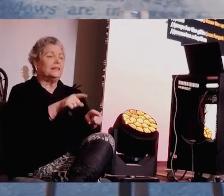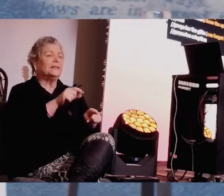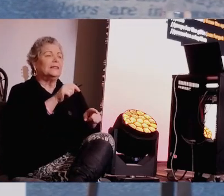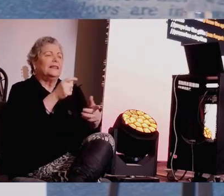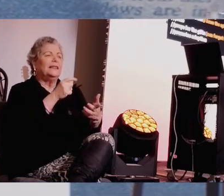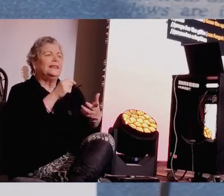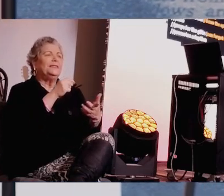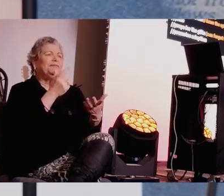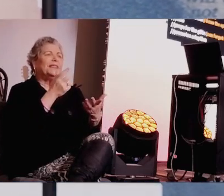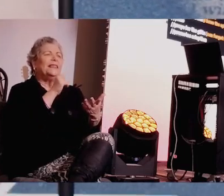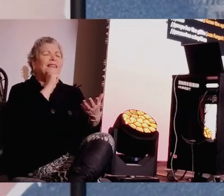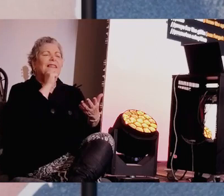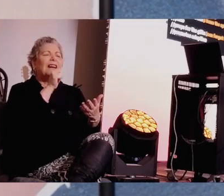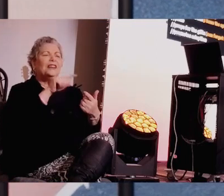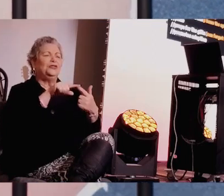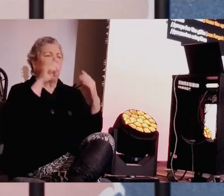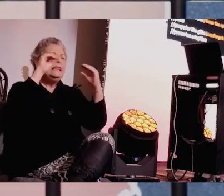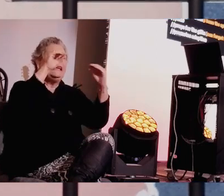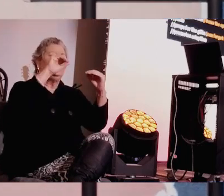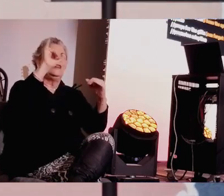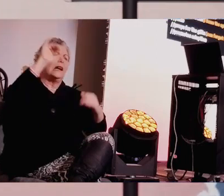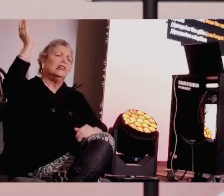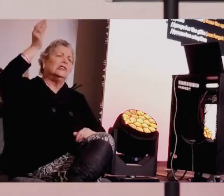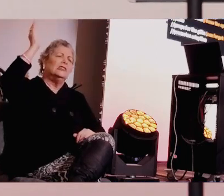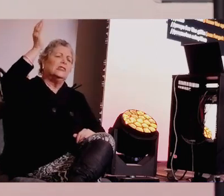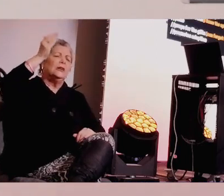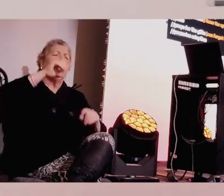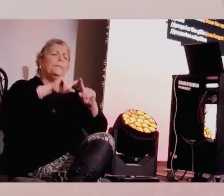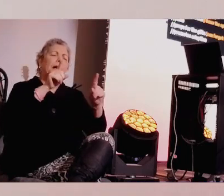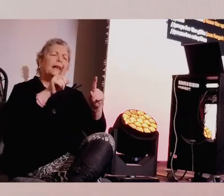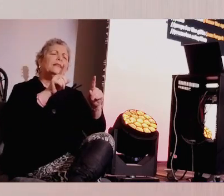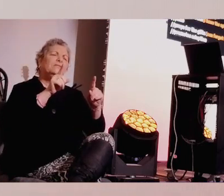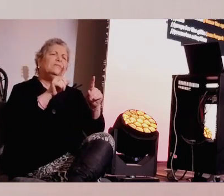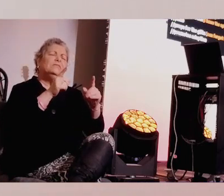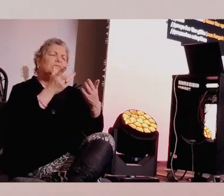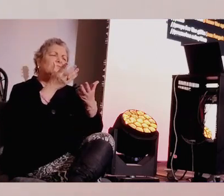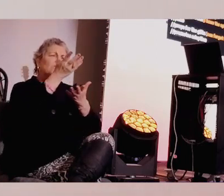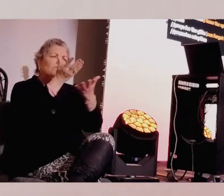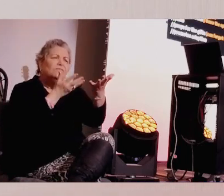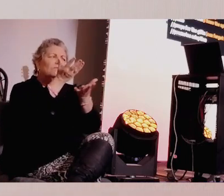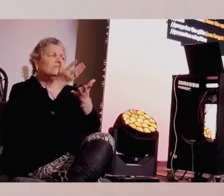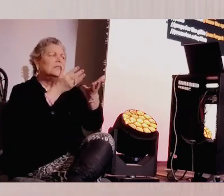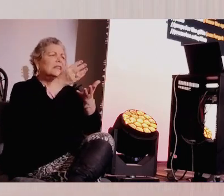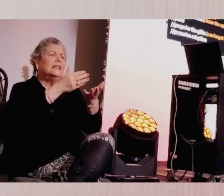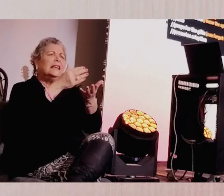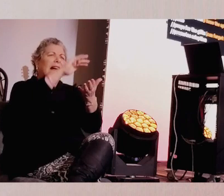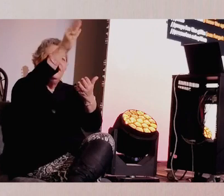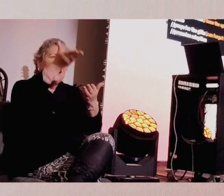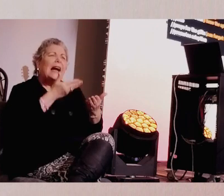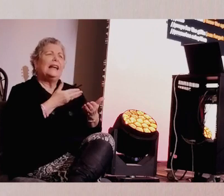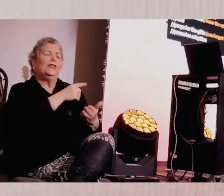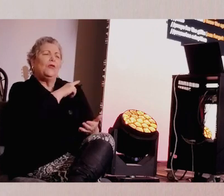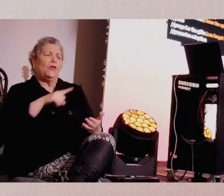you like a boardroom or professor, but it's to intersect and actually invite the Lord to come